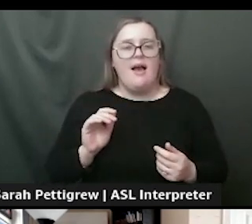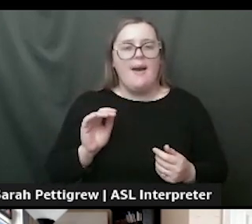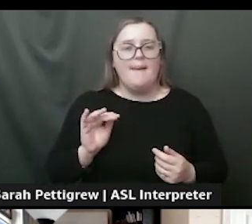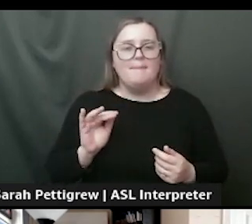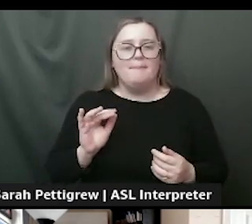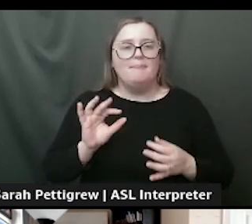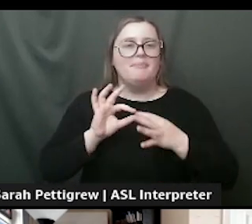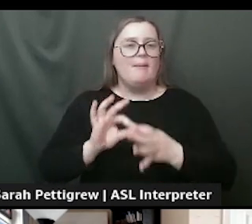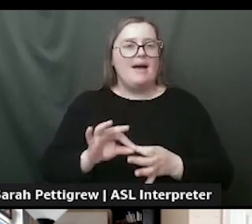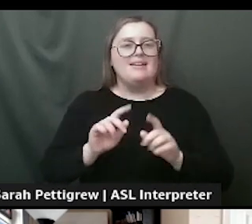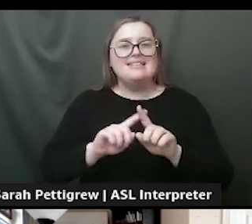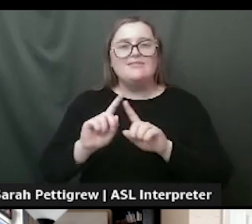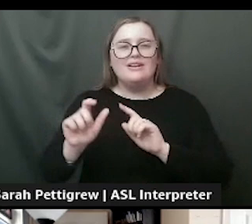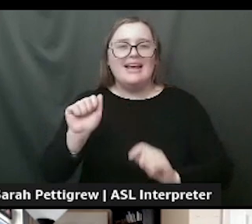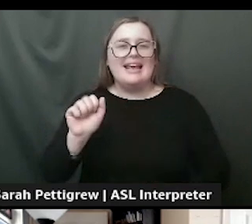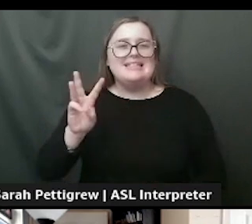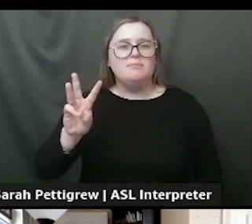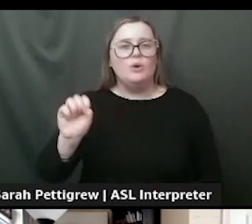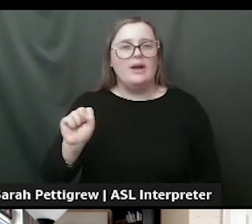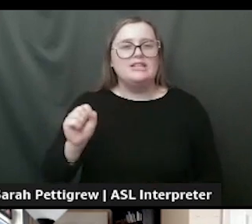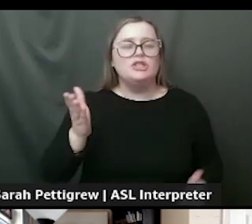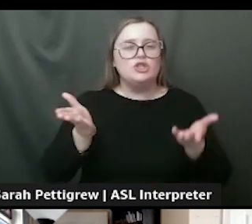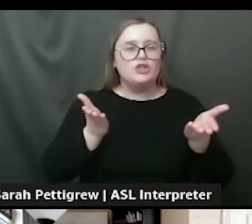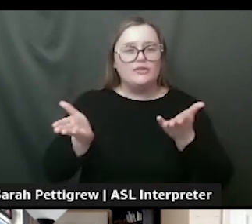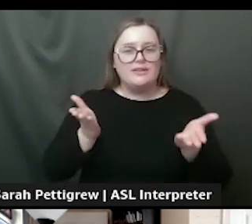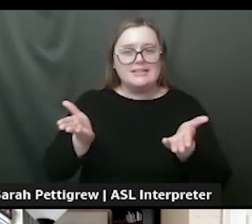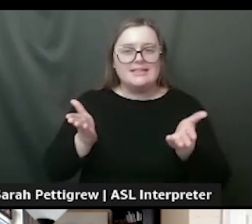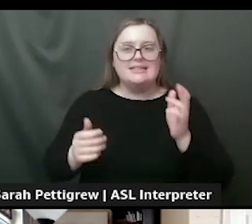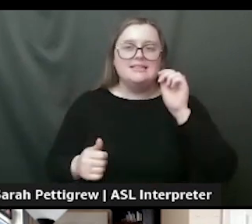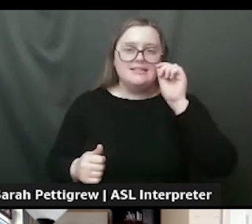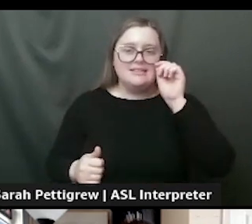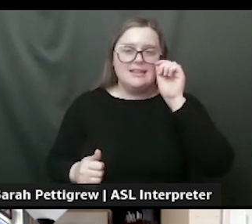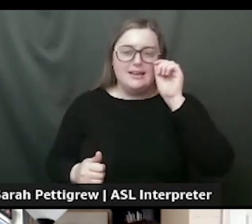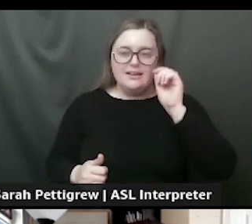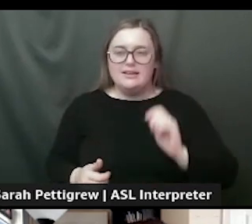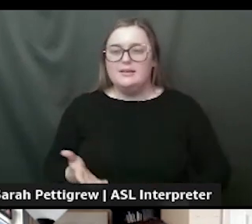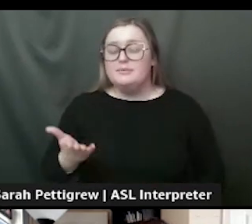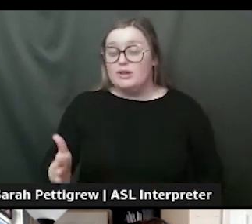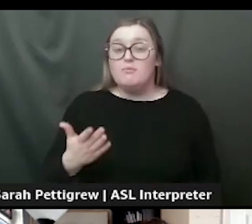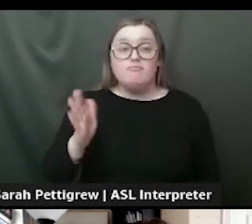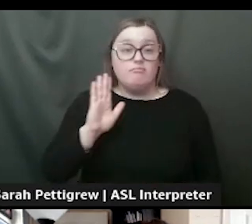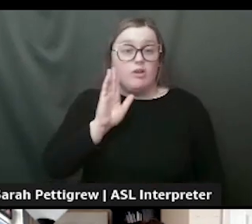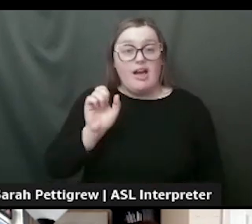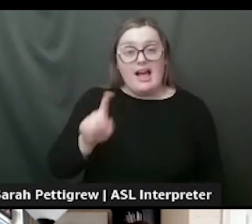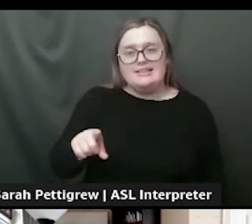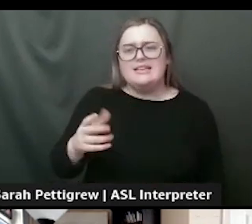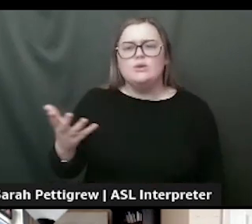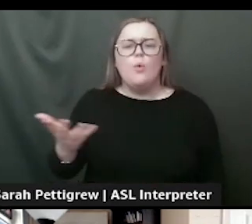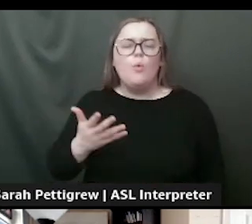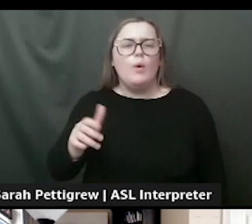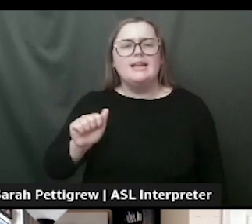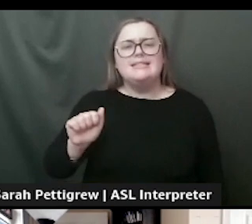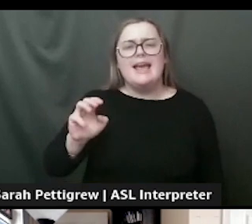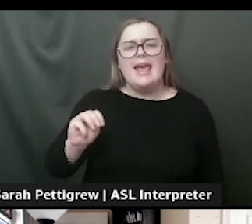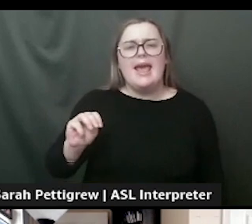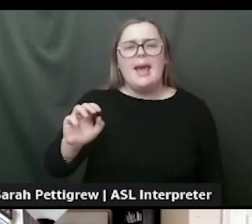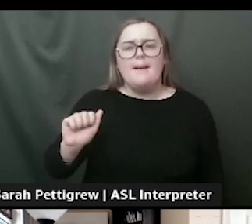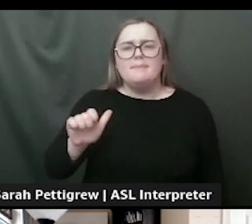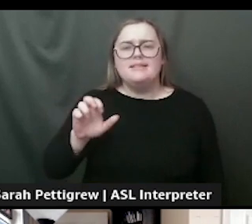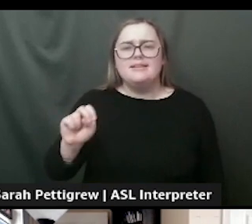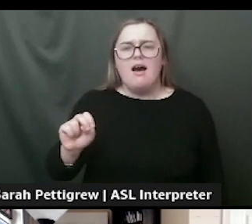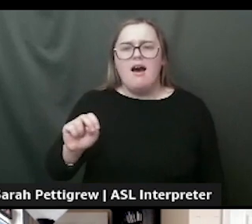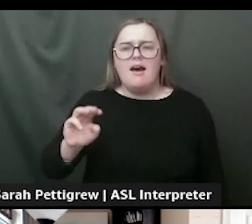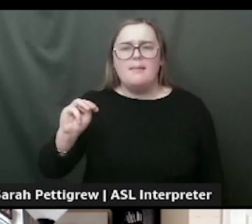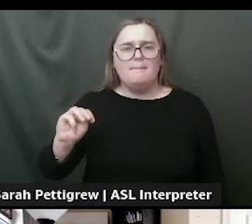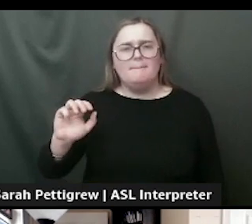different AWS services. So I'm going to ask it a question like, "What is Amazon Macy?" And